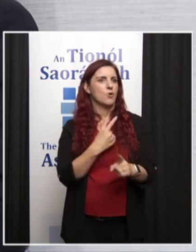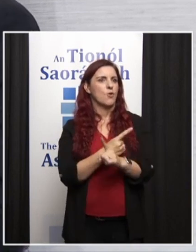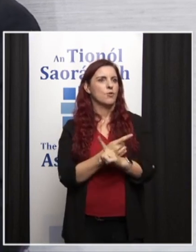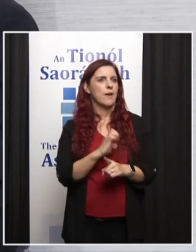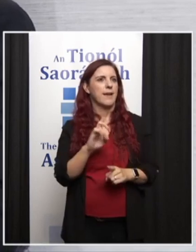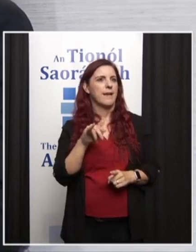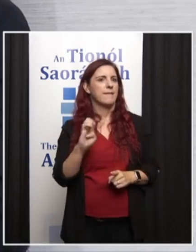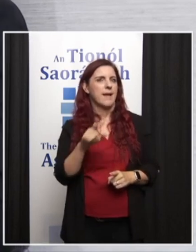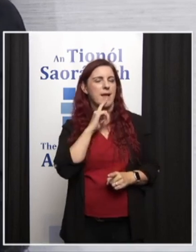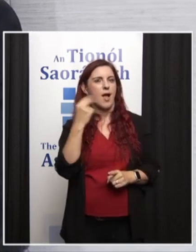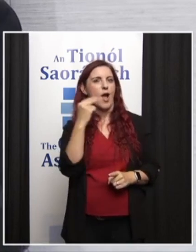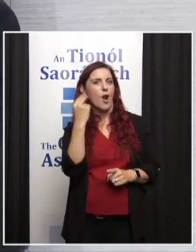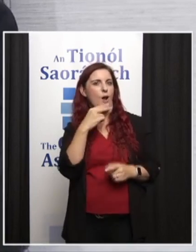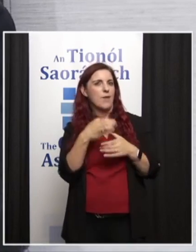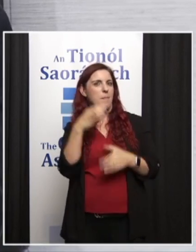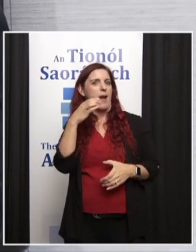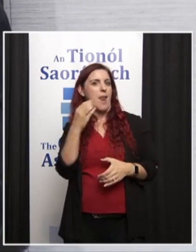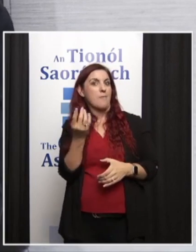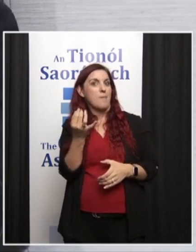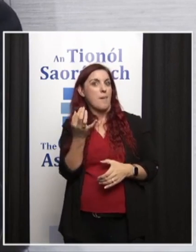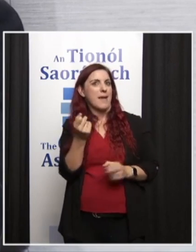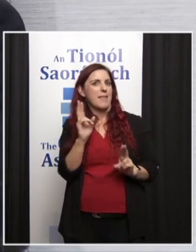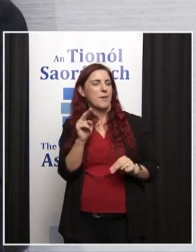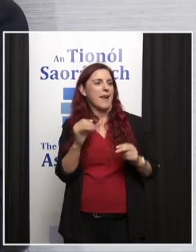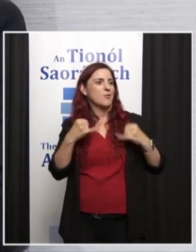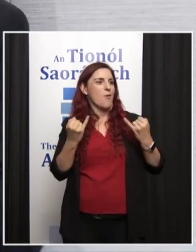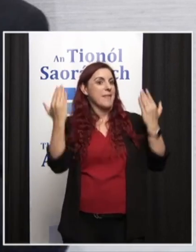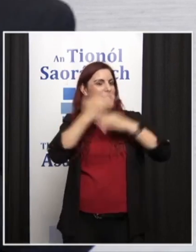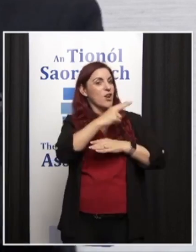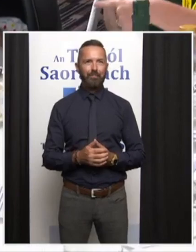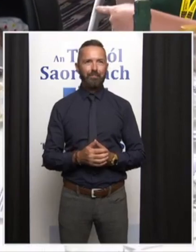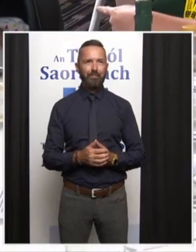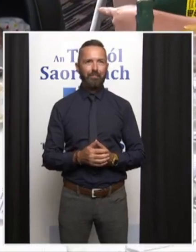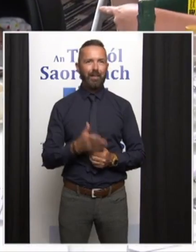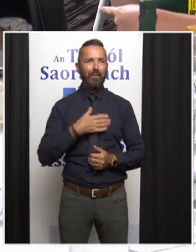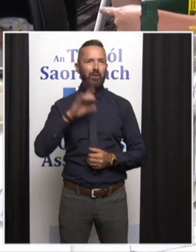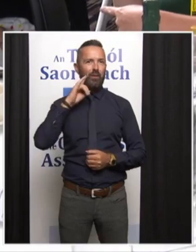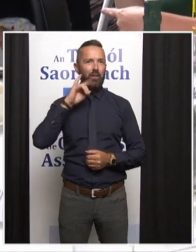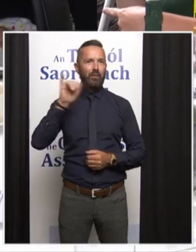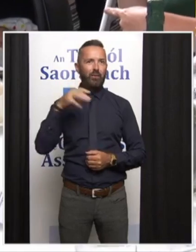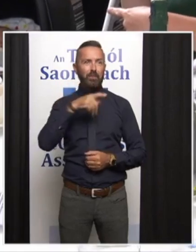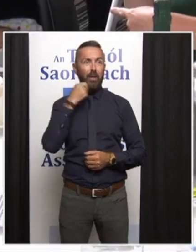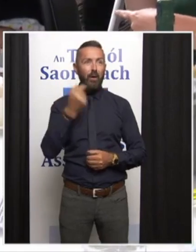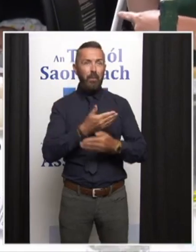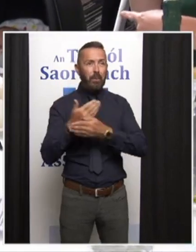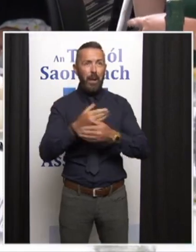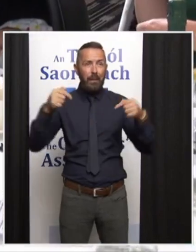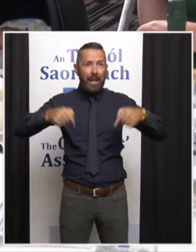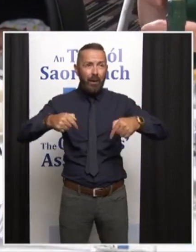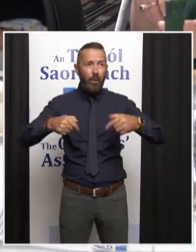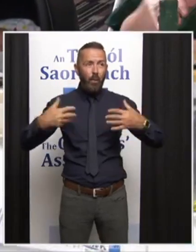lovely bottle of bubbly that you can enjoy this evening, not today. So Lorraine, congratulations. Oh, the baby's here. Oh